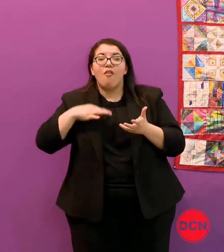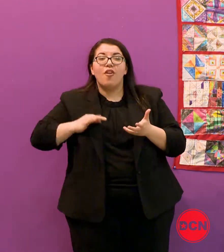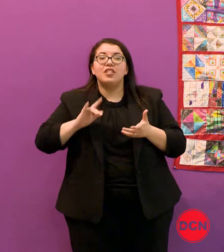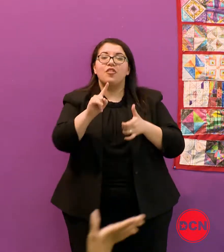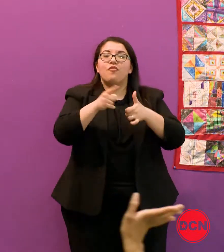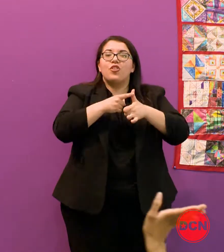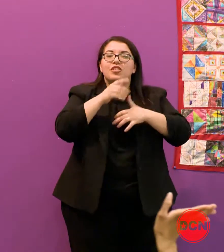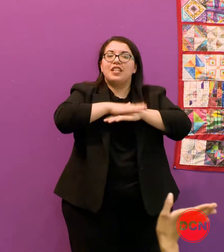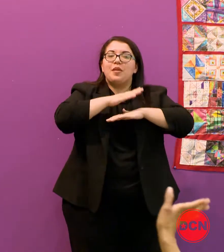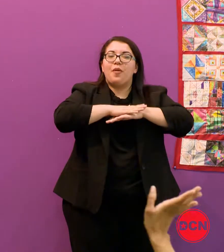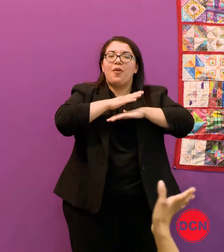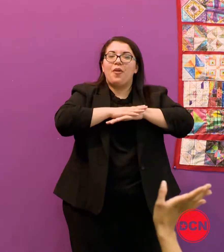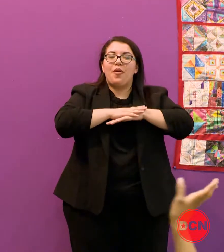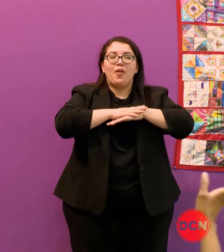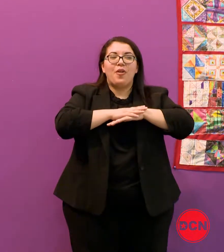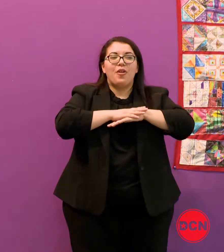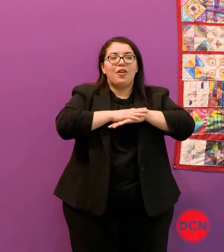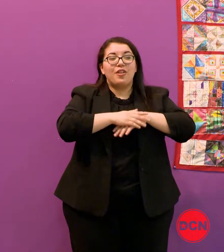first?